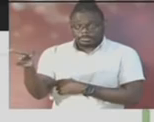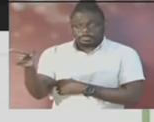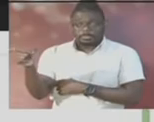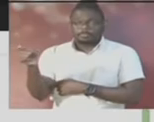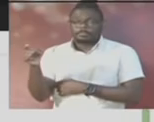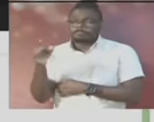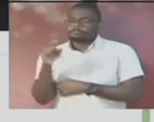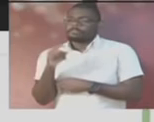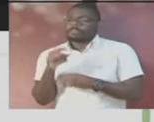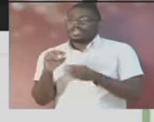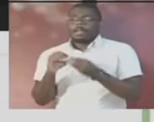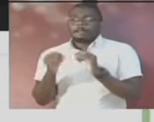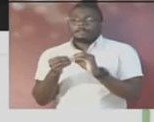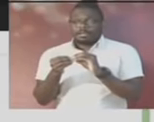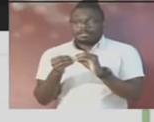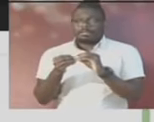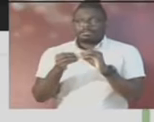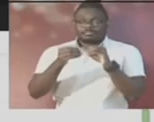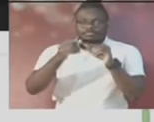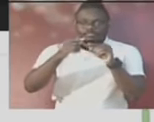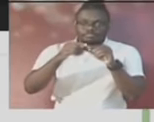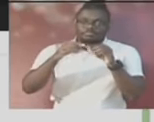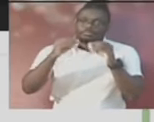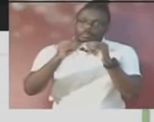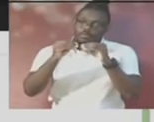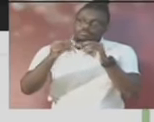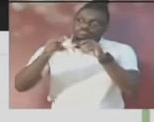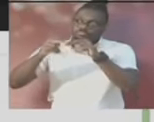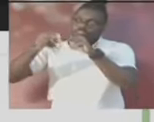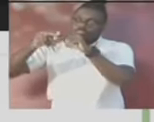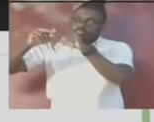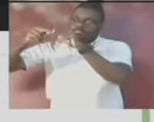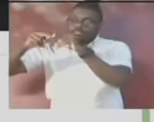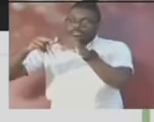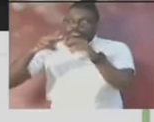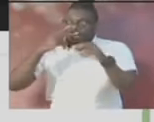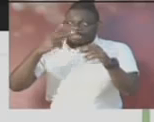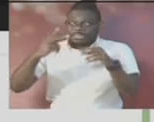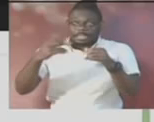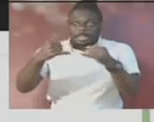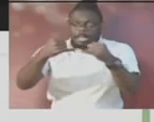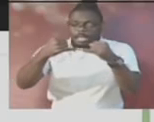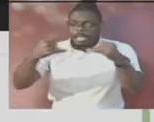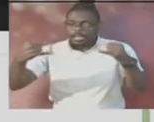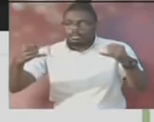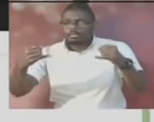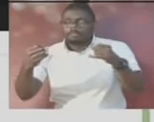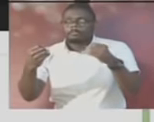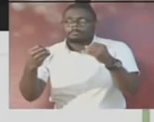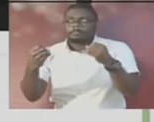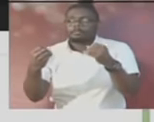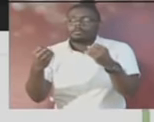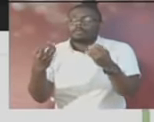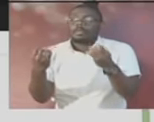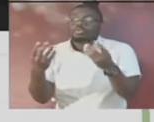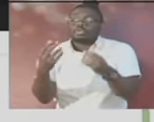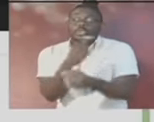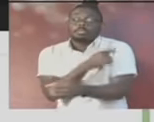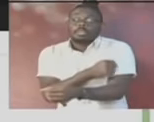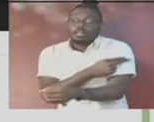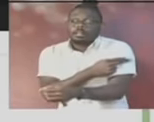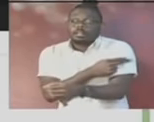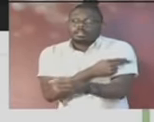the health system, and that red dotted line, the same maximum hospital capacity, now is a little lower down on the graph because we're using the